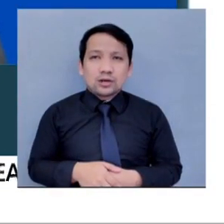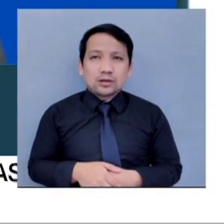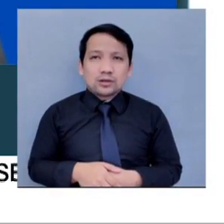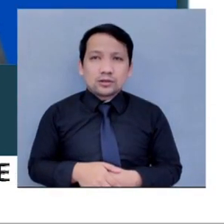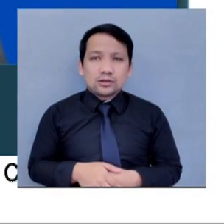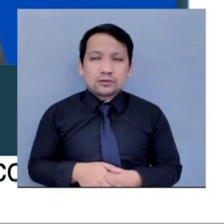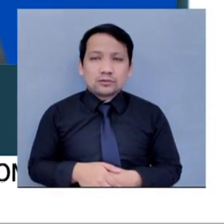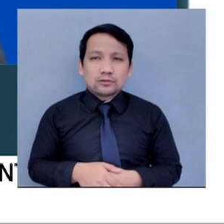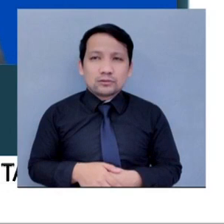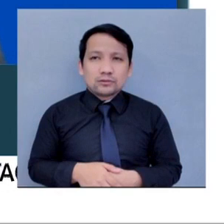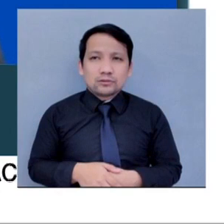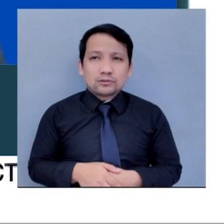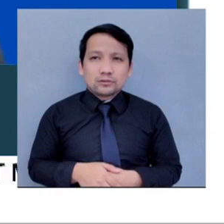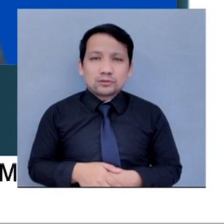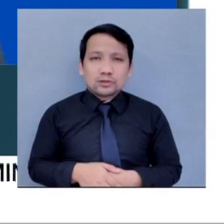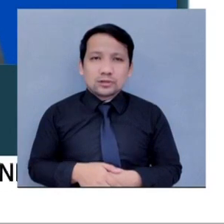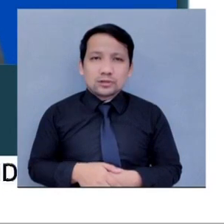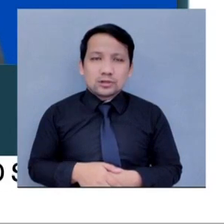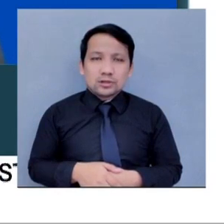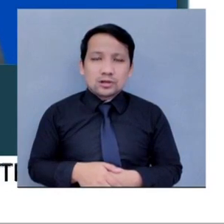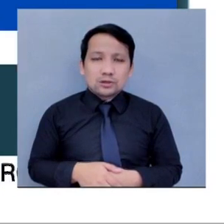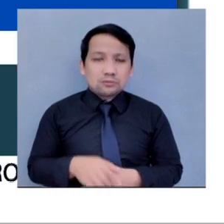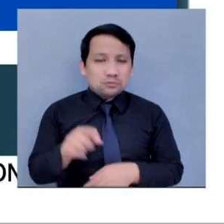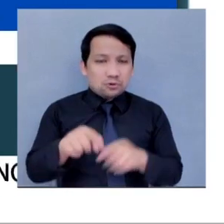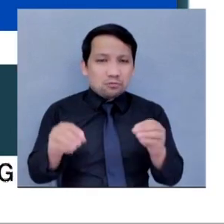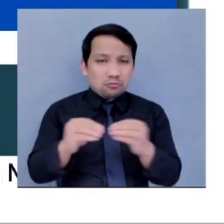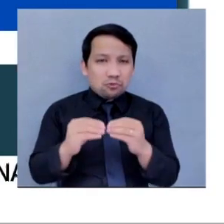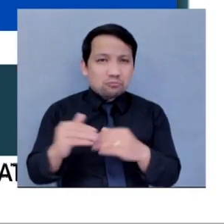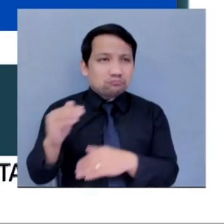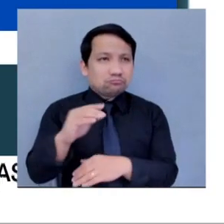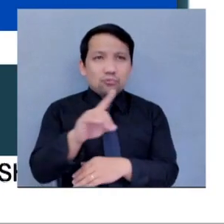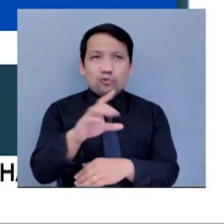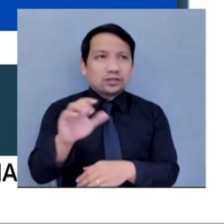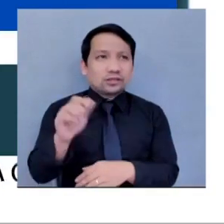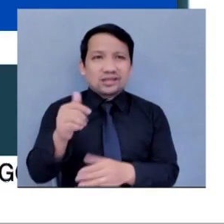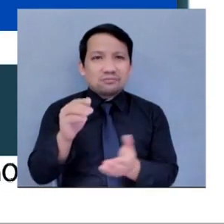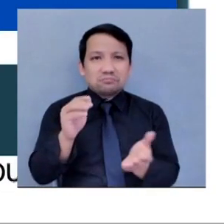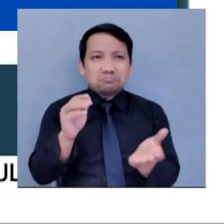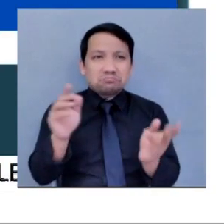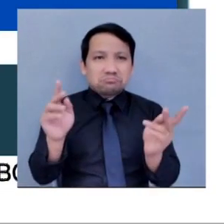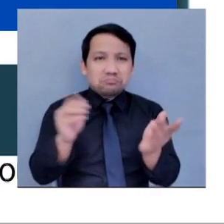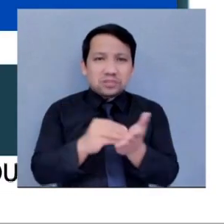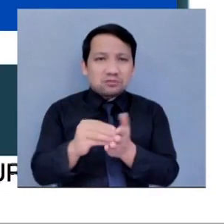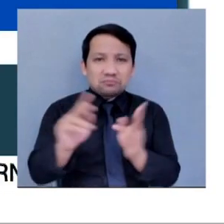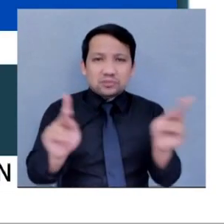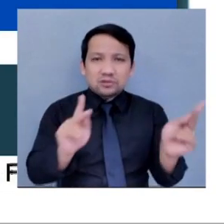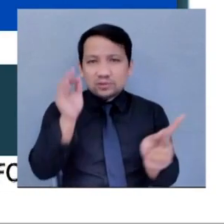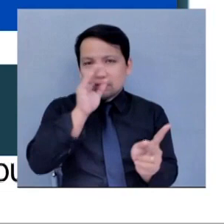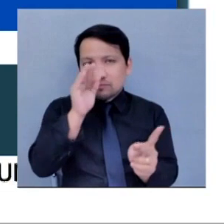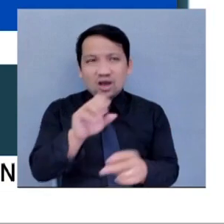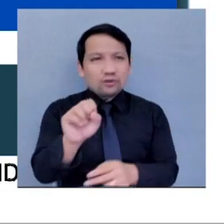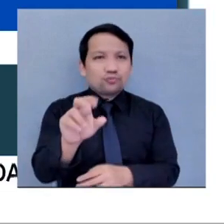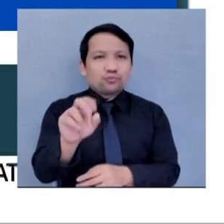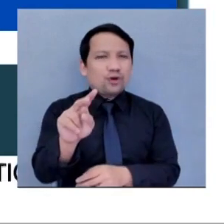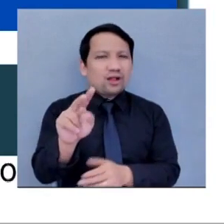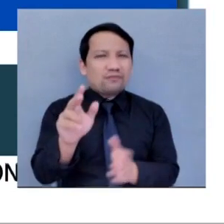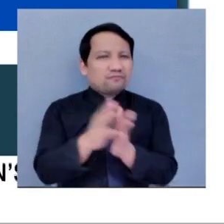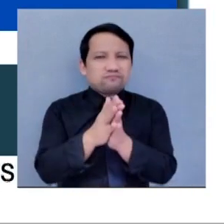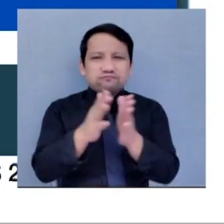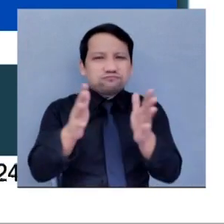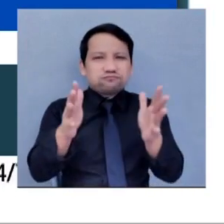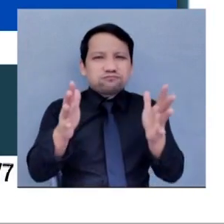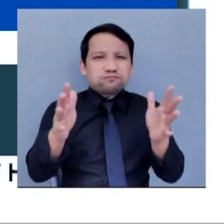we have favorable demographics also, more than 110 million Filipinos. That's the 12th largest economy in the world.